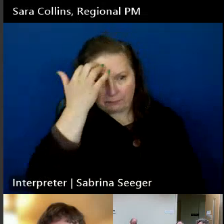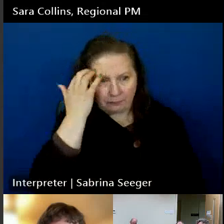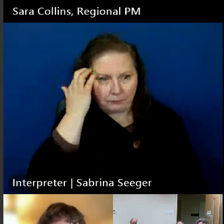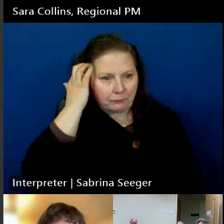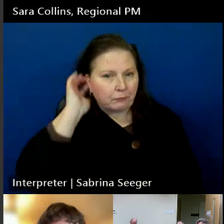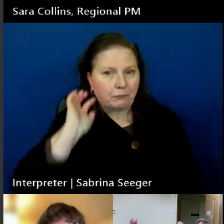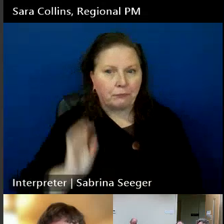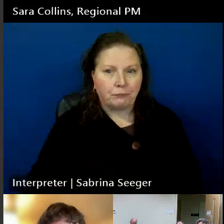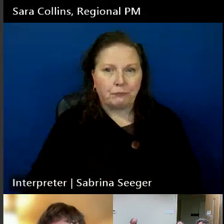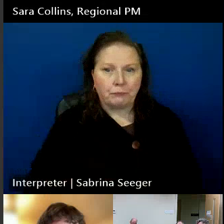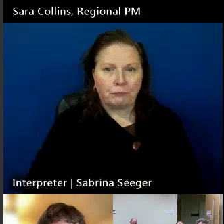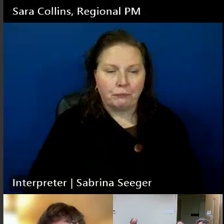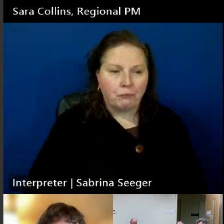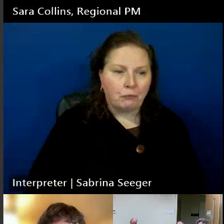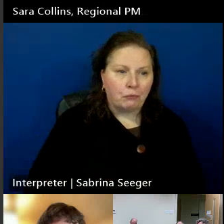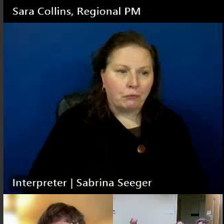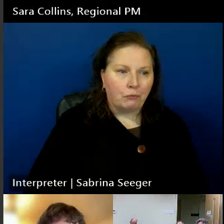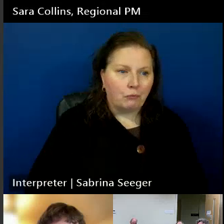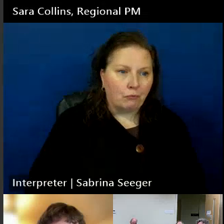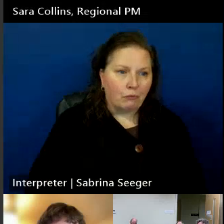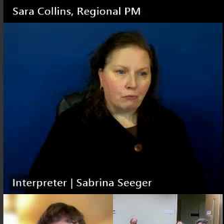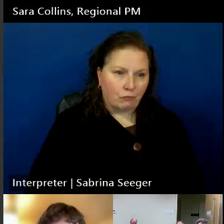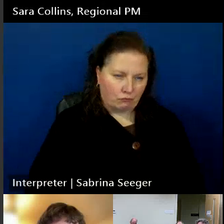Next slide. Great.